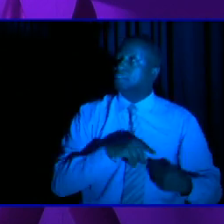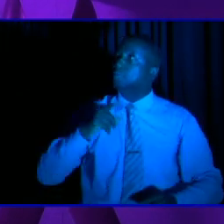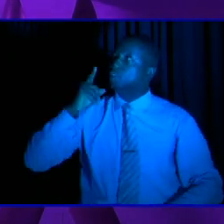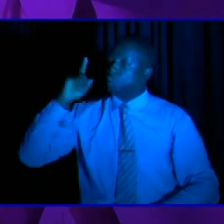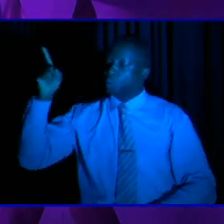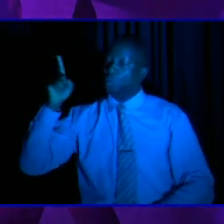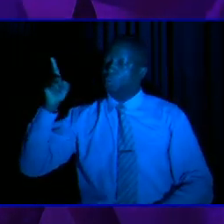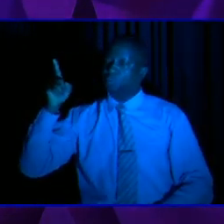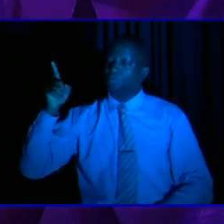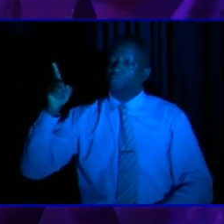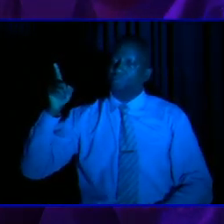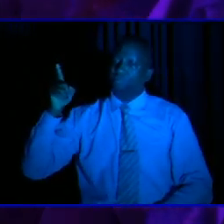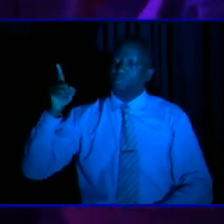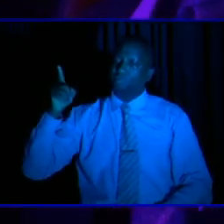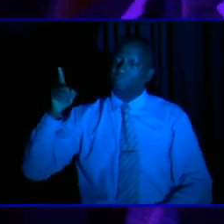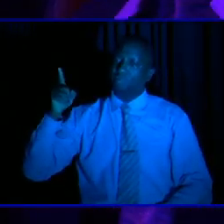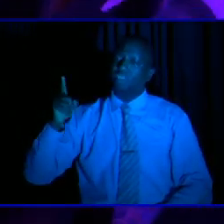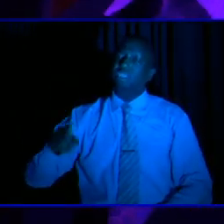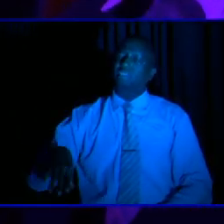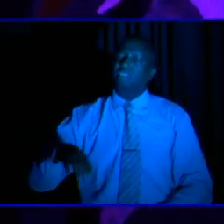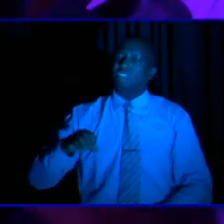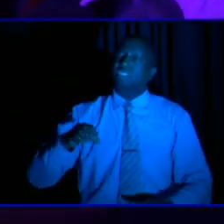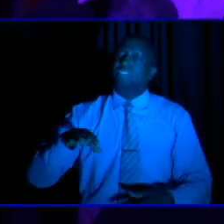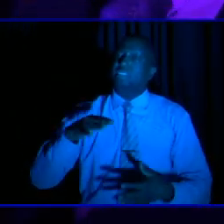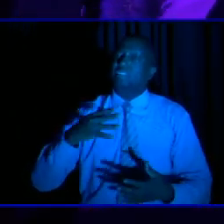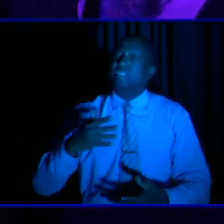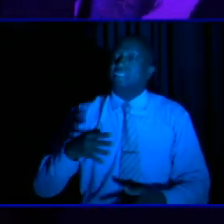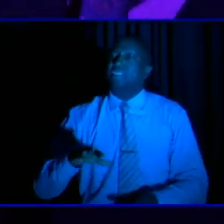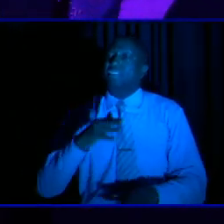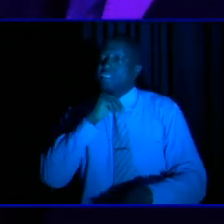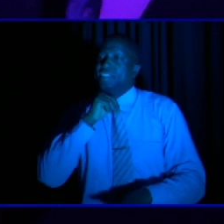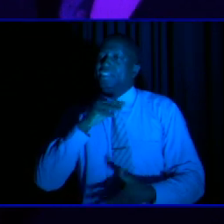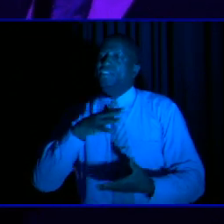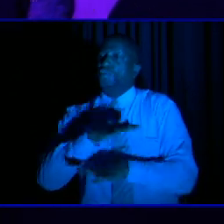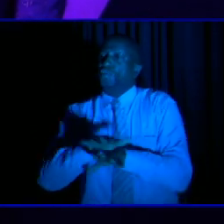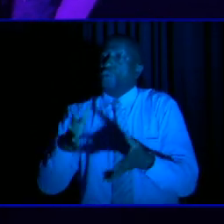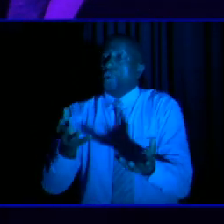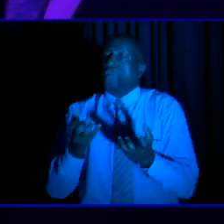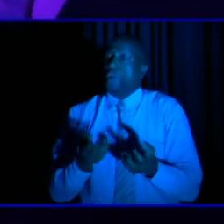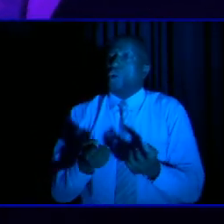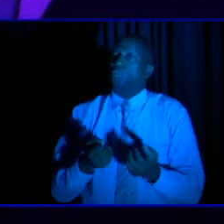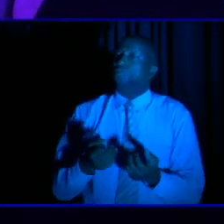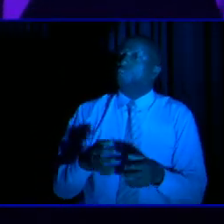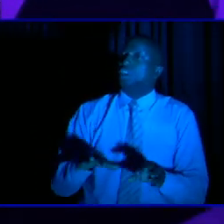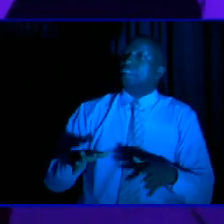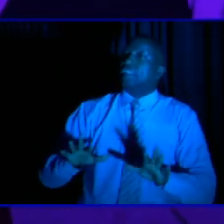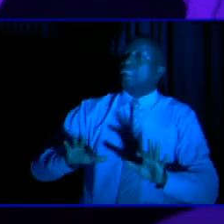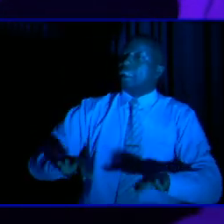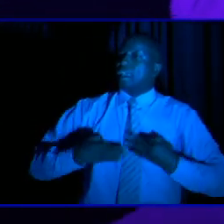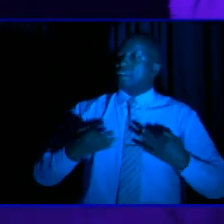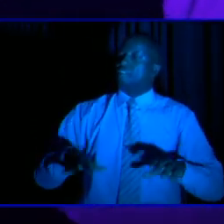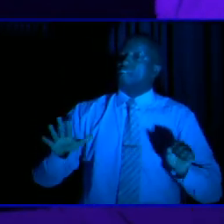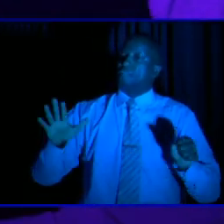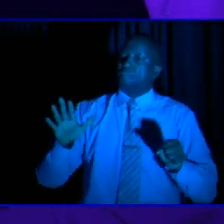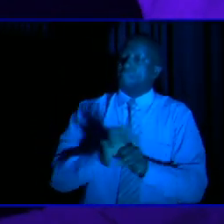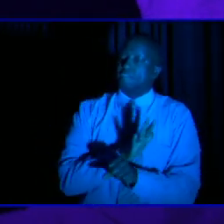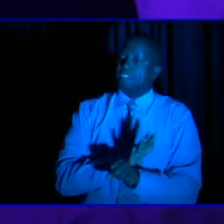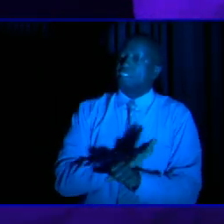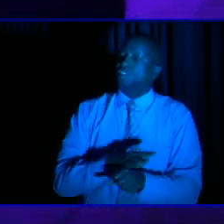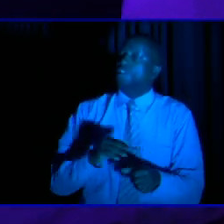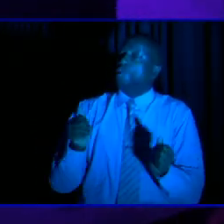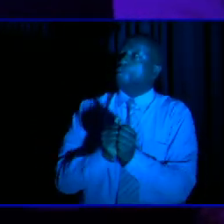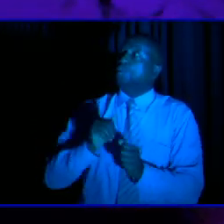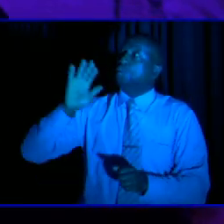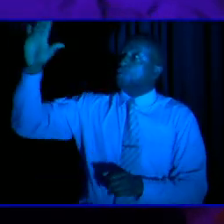Almighty Father, to allow their empty cup to be filled by you. Someone wants to be able to feast at